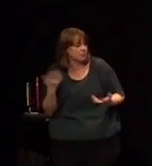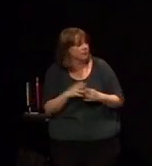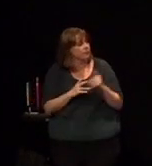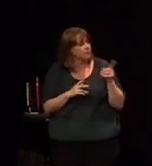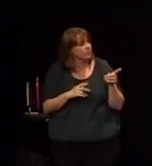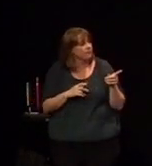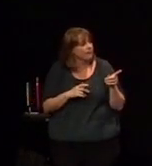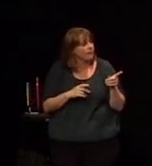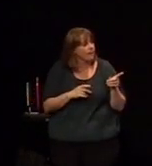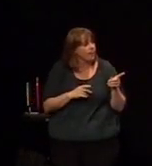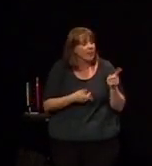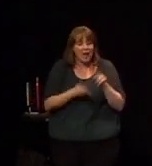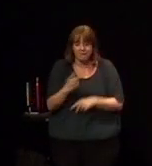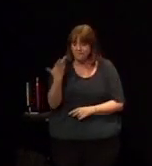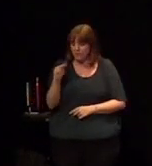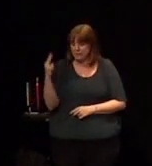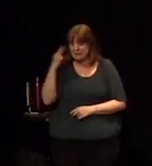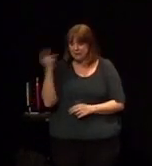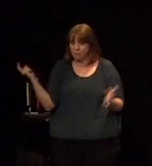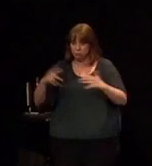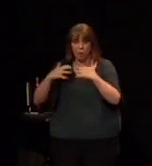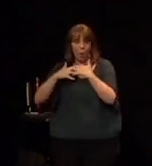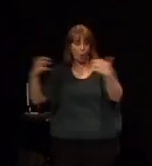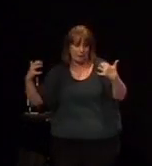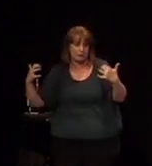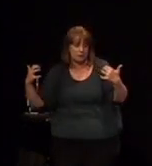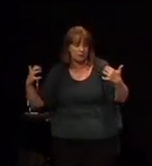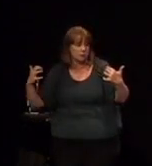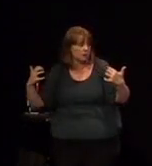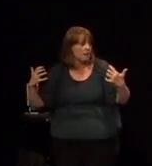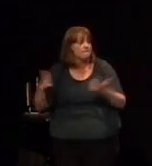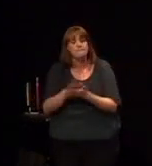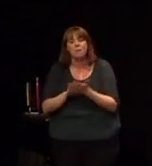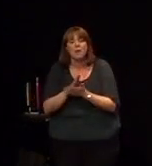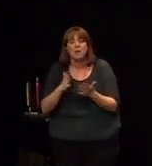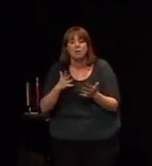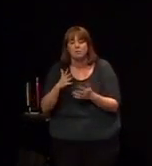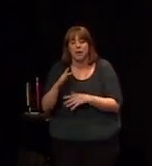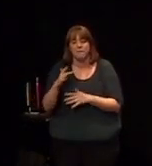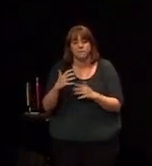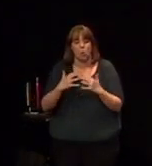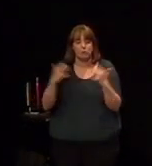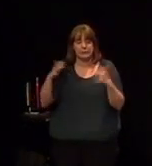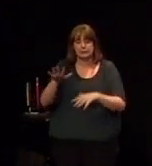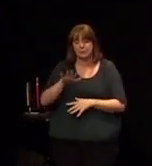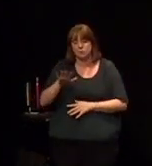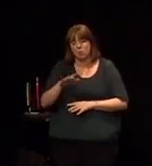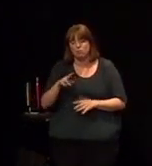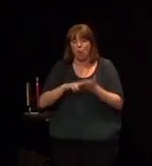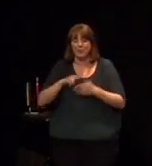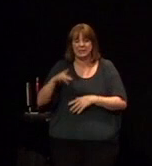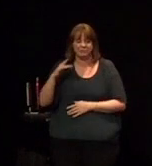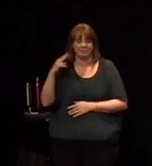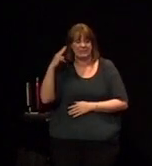you get 50 deaf people, then you got an audience of, you got an audience of 10, average 10